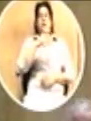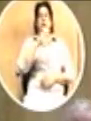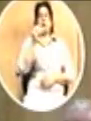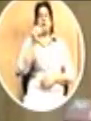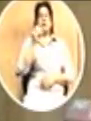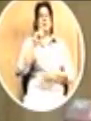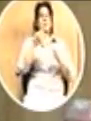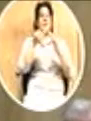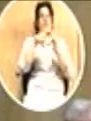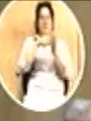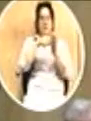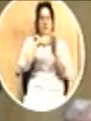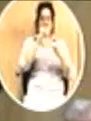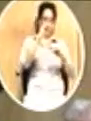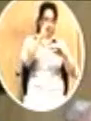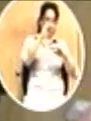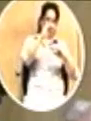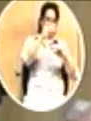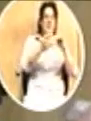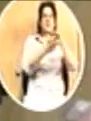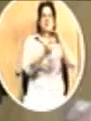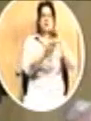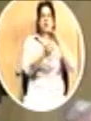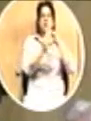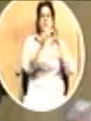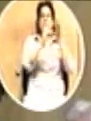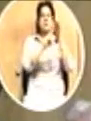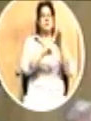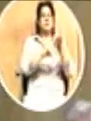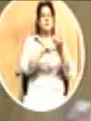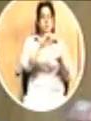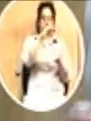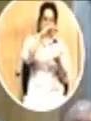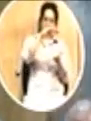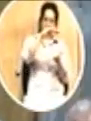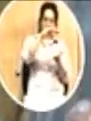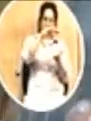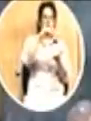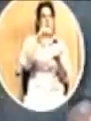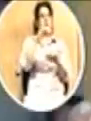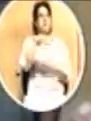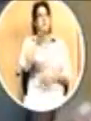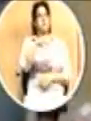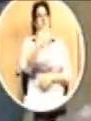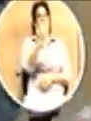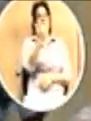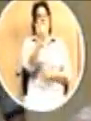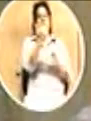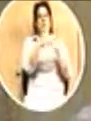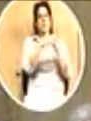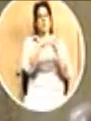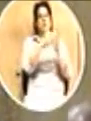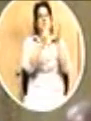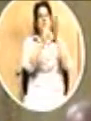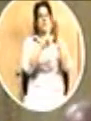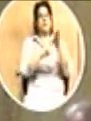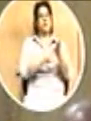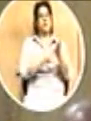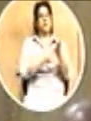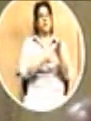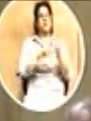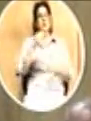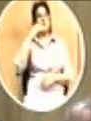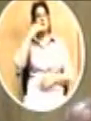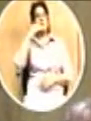This is a stack of copies of the petitions, and these are about 15,000 signatures. Thank